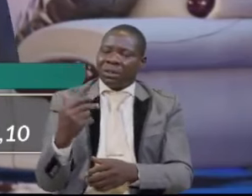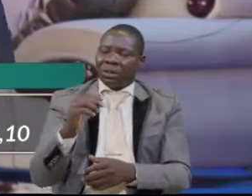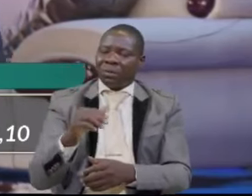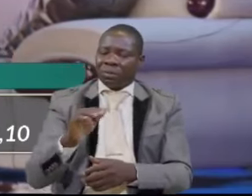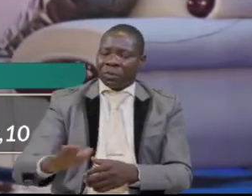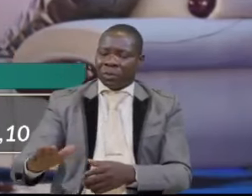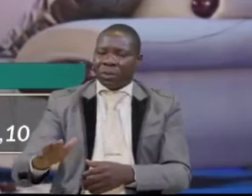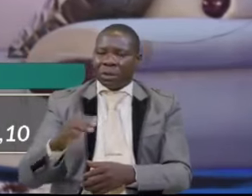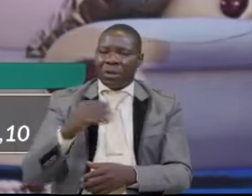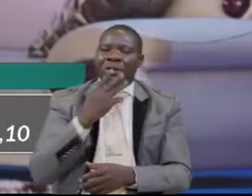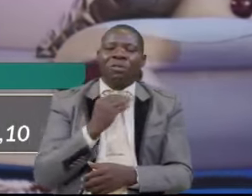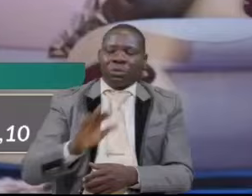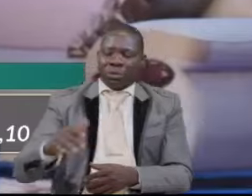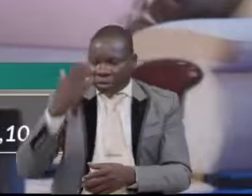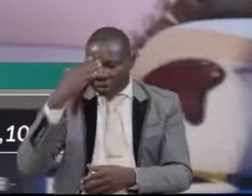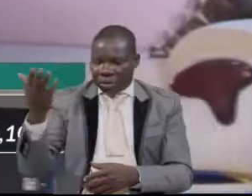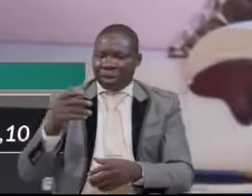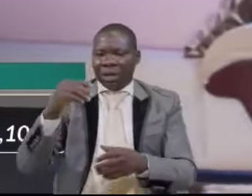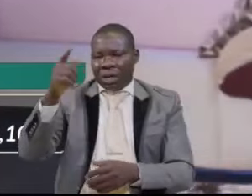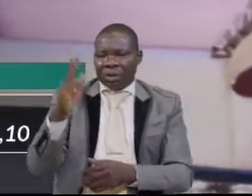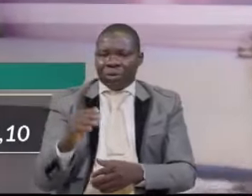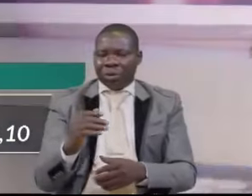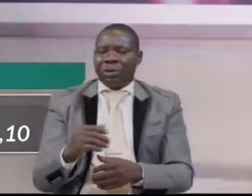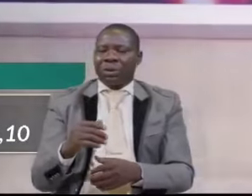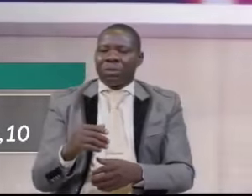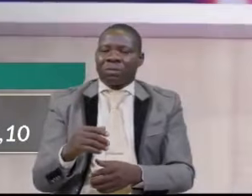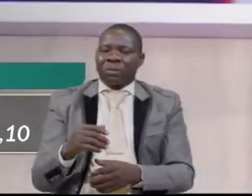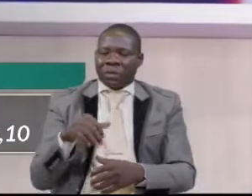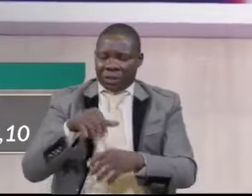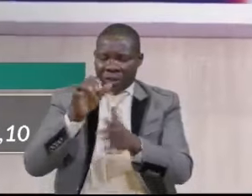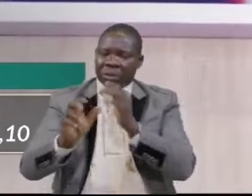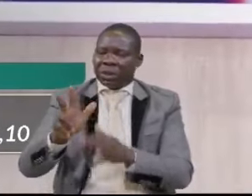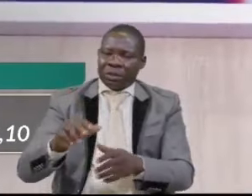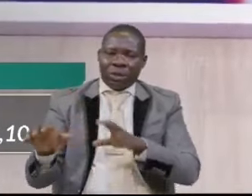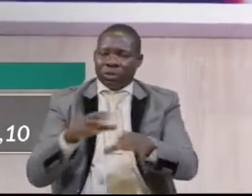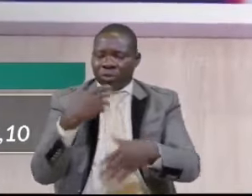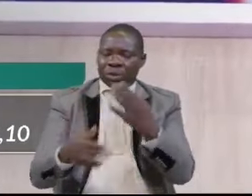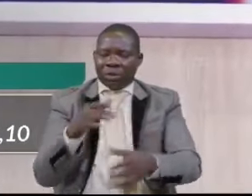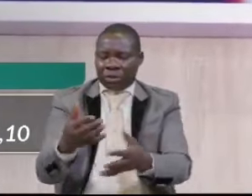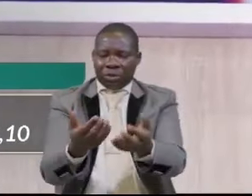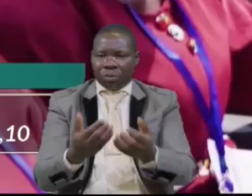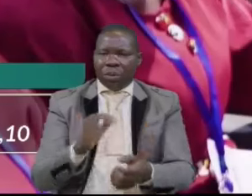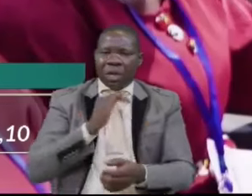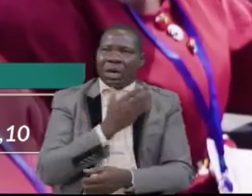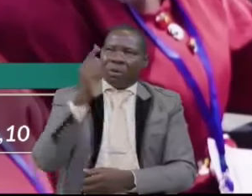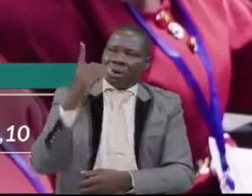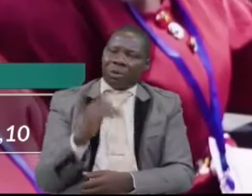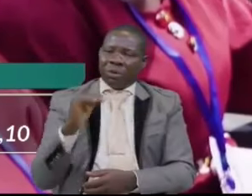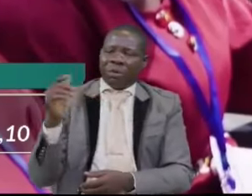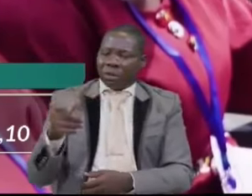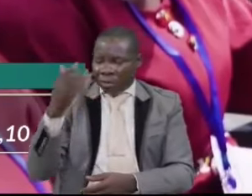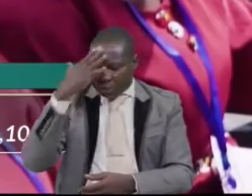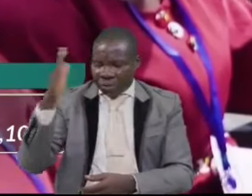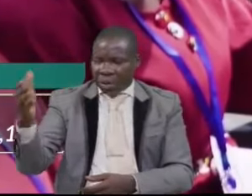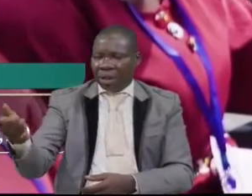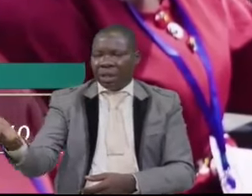3, hit your furnace 7 times, do what you will, our God. They knew their God. A God whom we